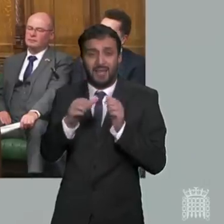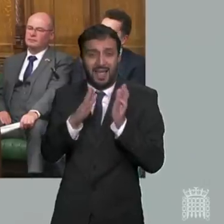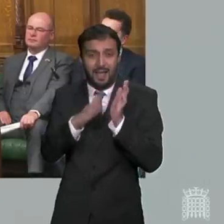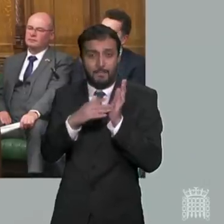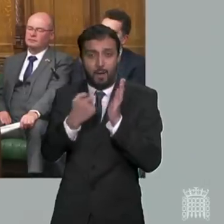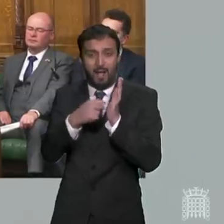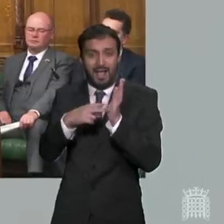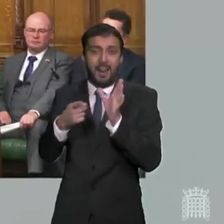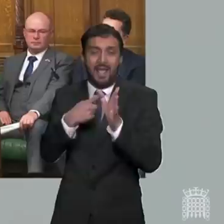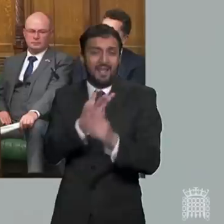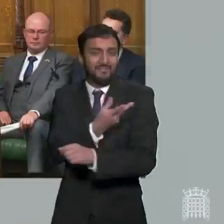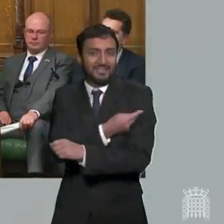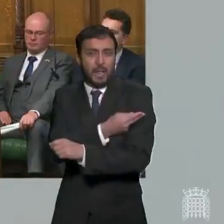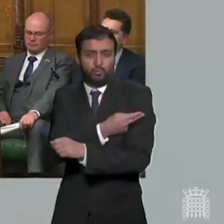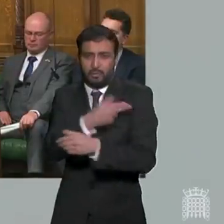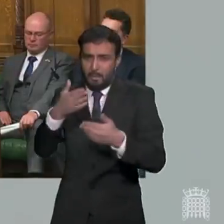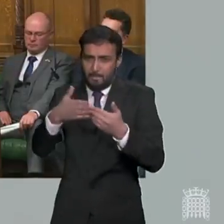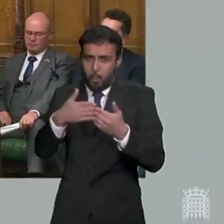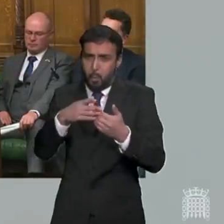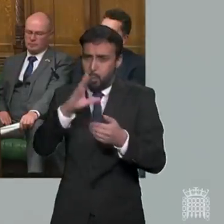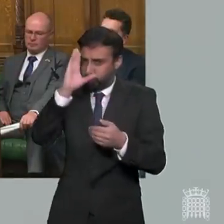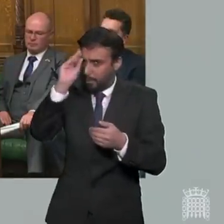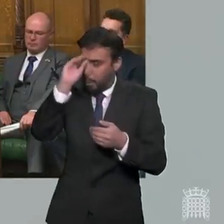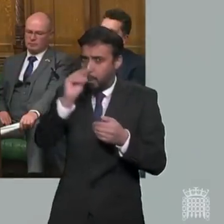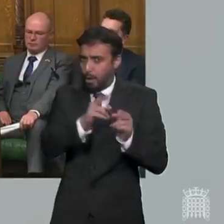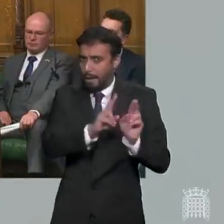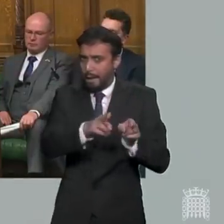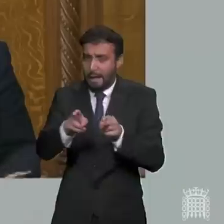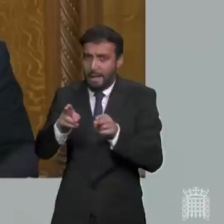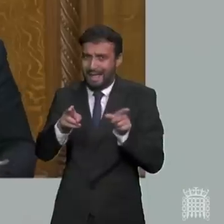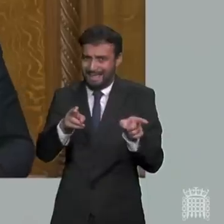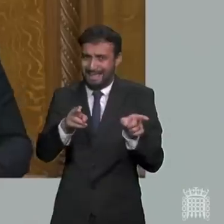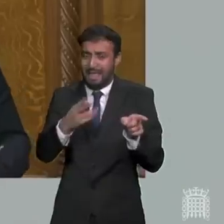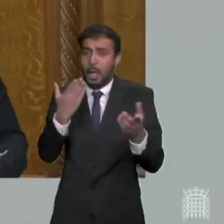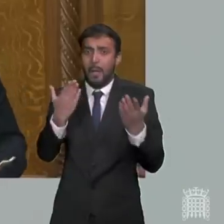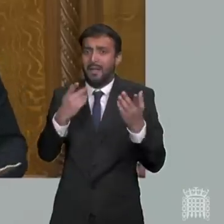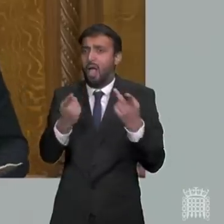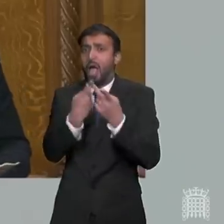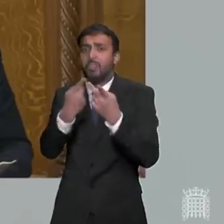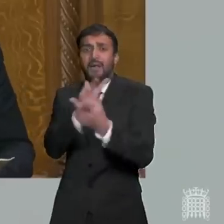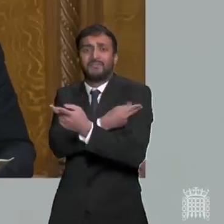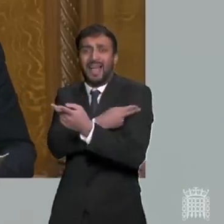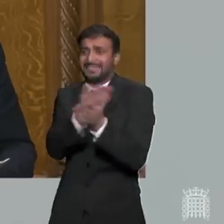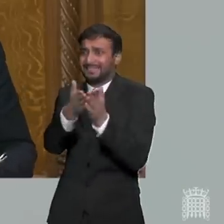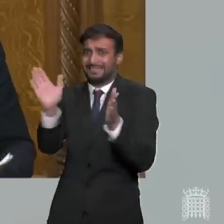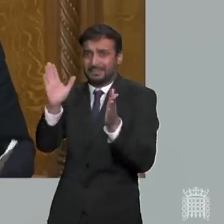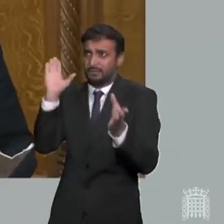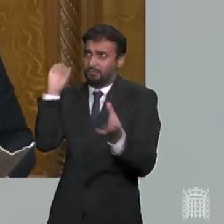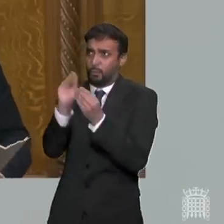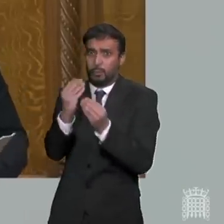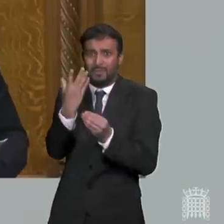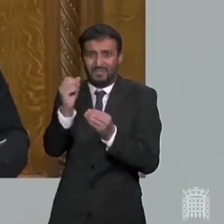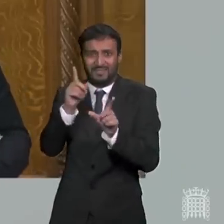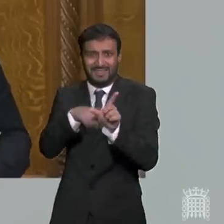18 months than there has been to every conventional vaccine administered worldwide for the last 50 years. And given